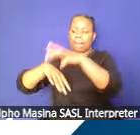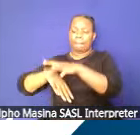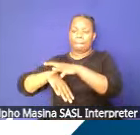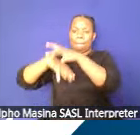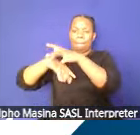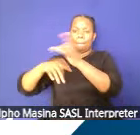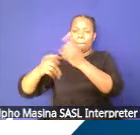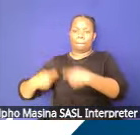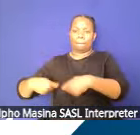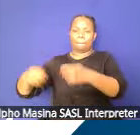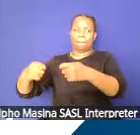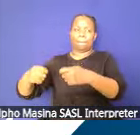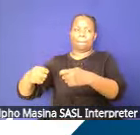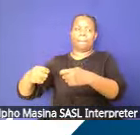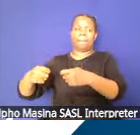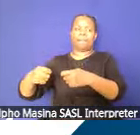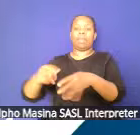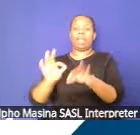credit.